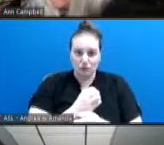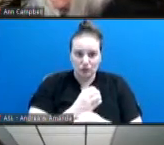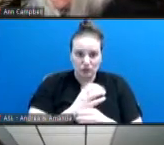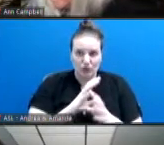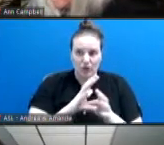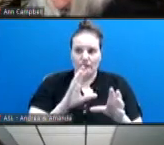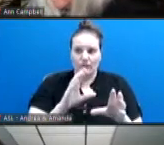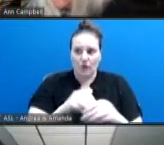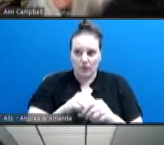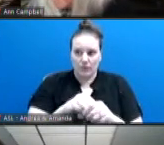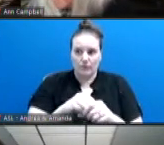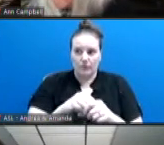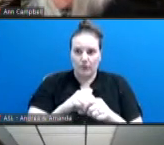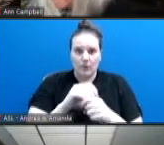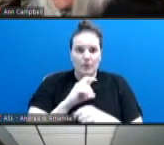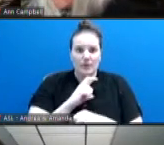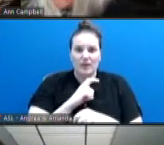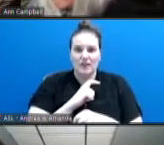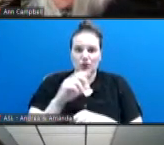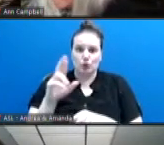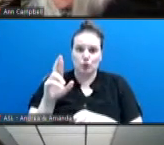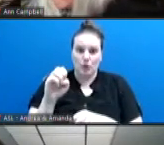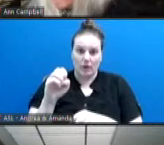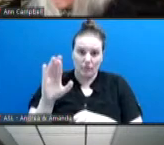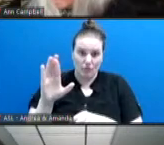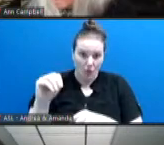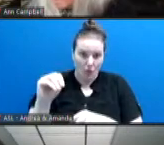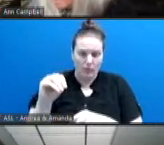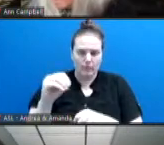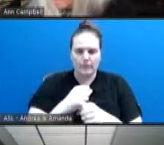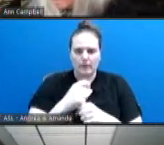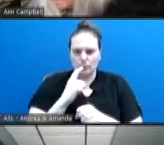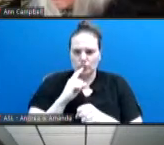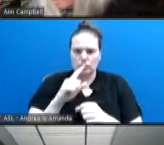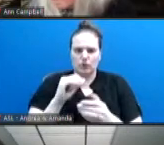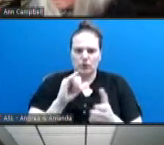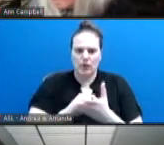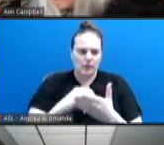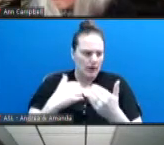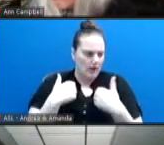into police reform and making sure that we have